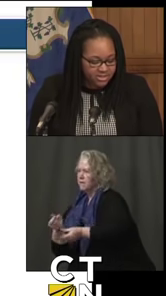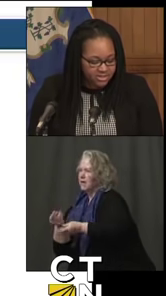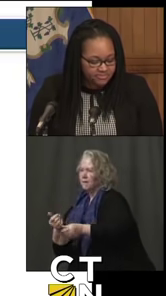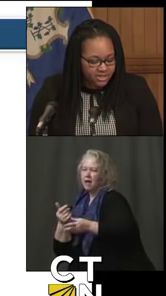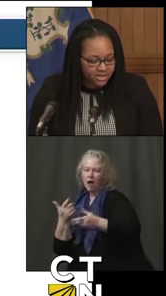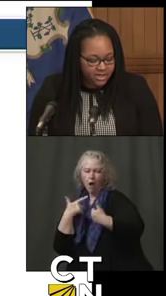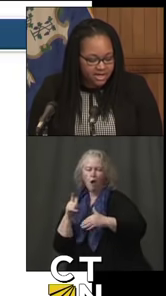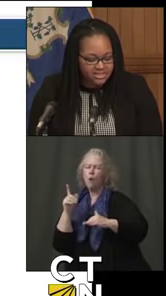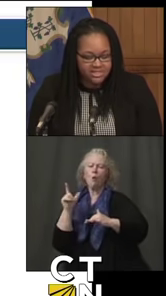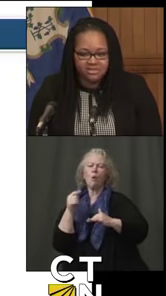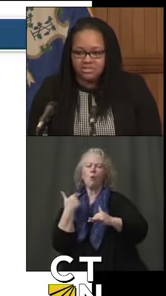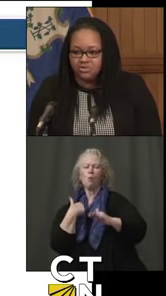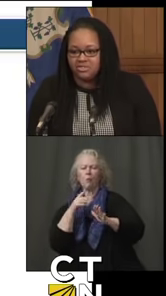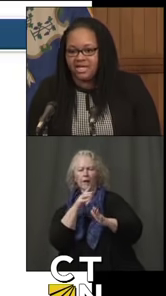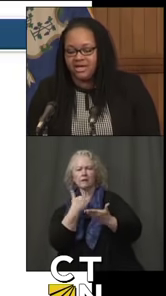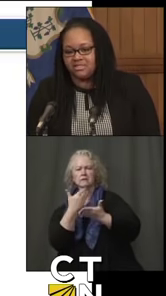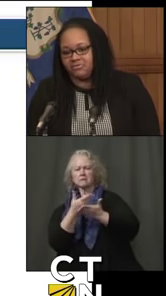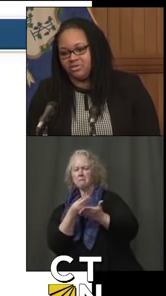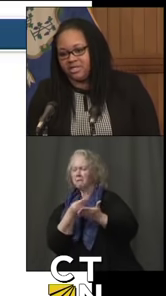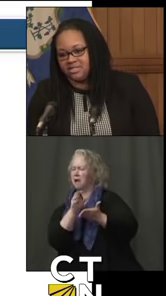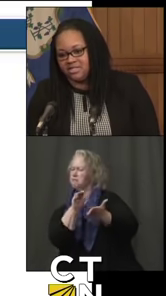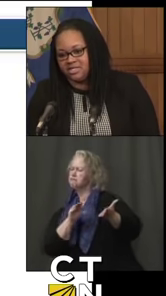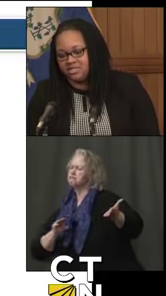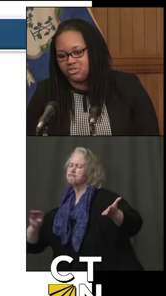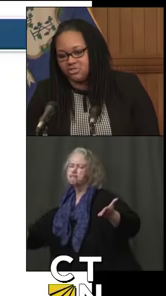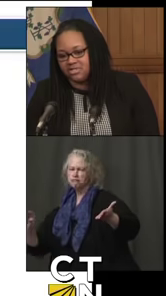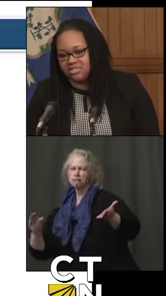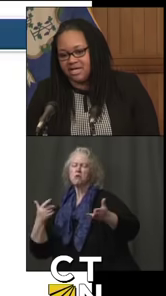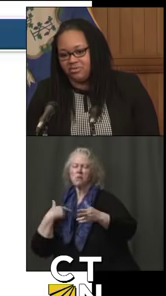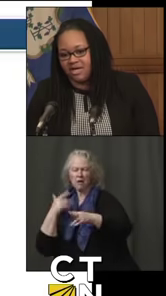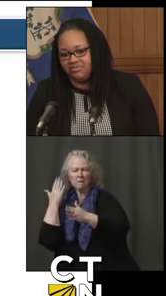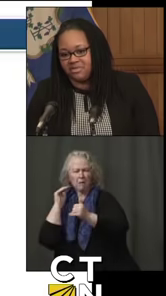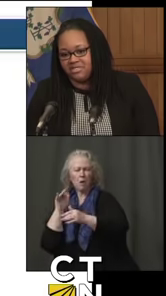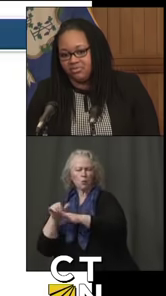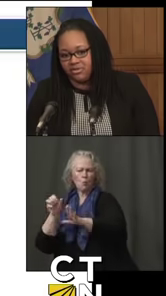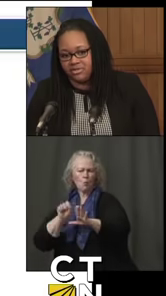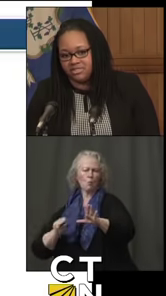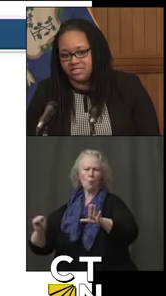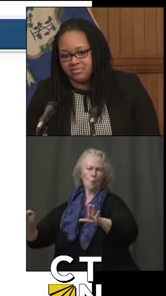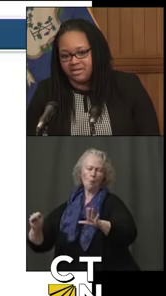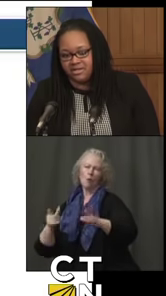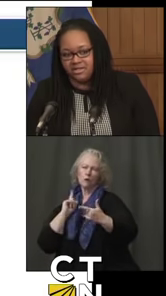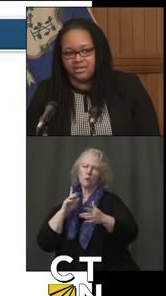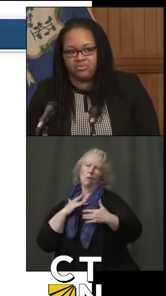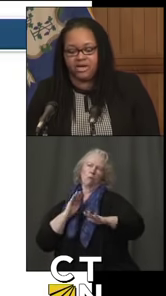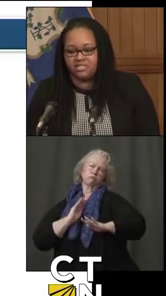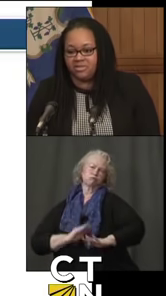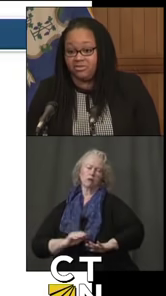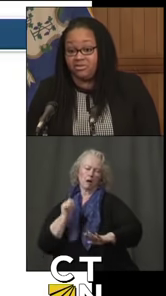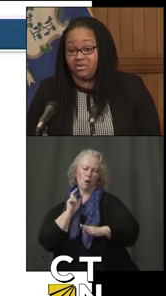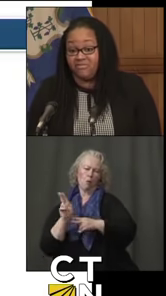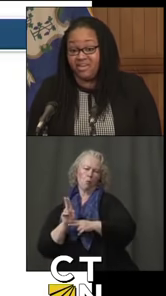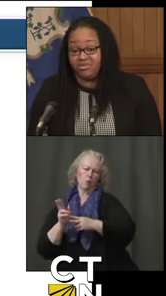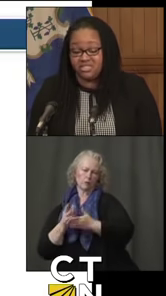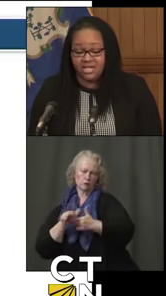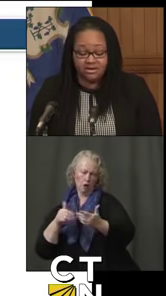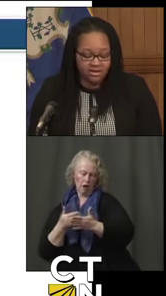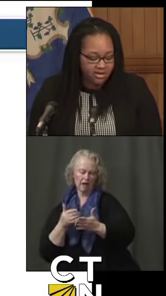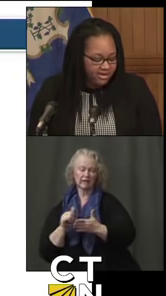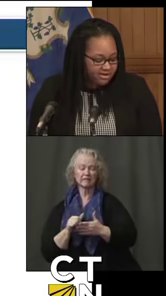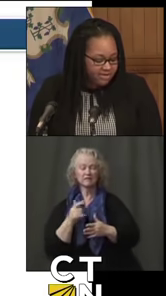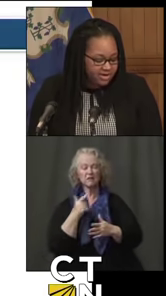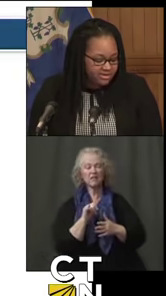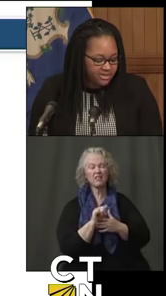to the budget. On sales and use tax, if we look at the industries that have been temporarily suspended, they comprise about